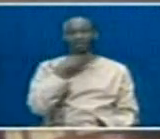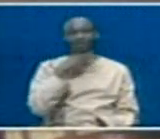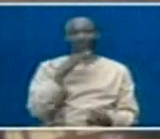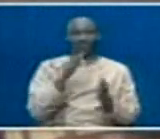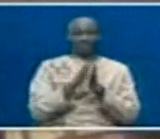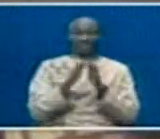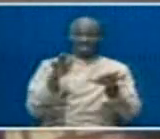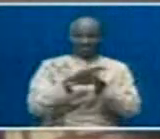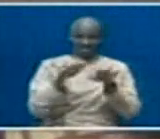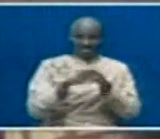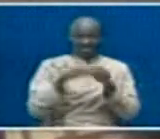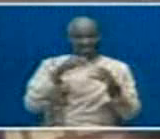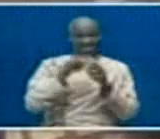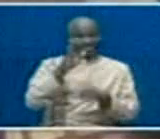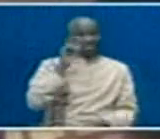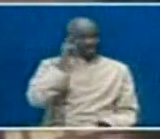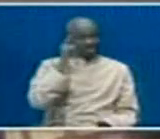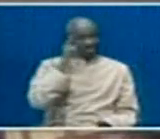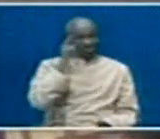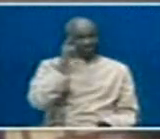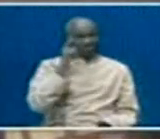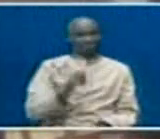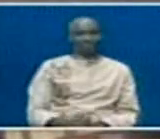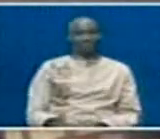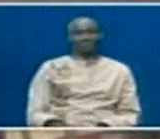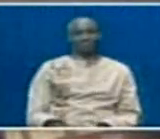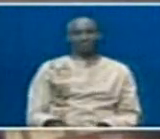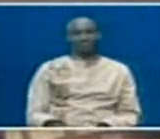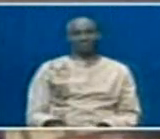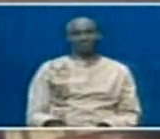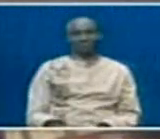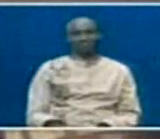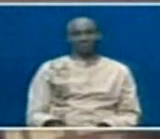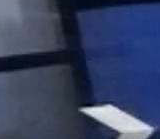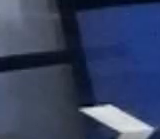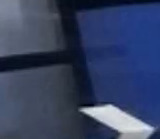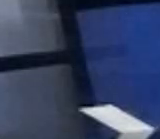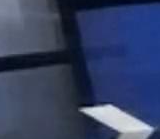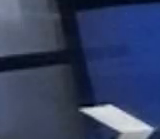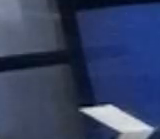He died with everything in his head. Because he took everything. Great song.